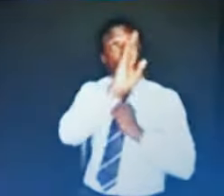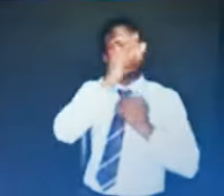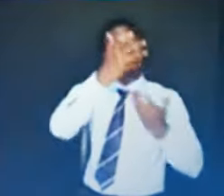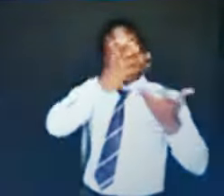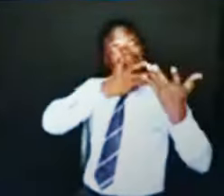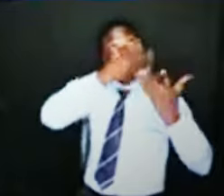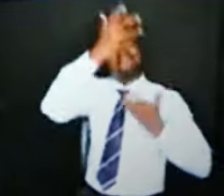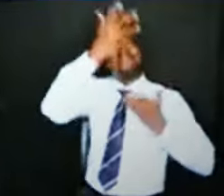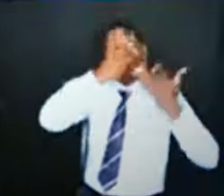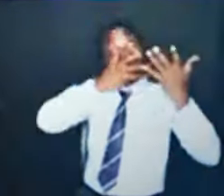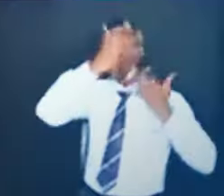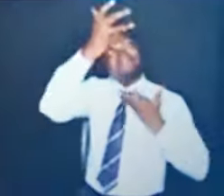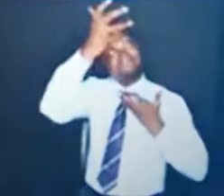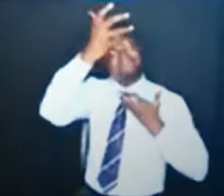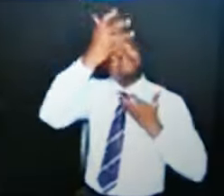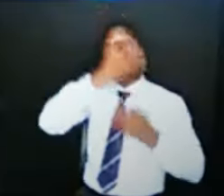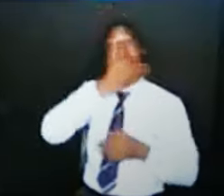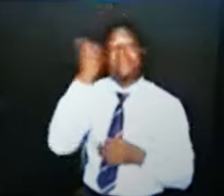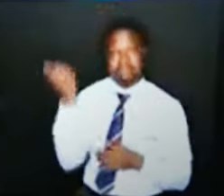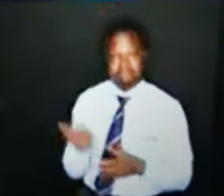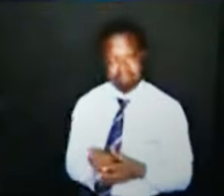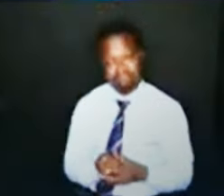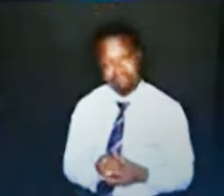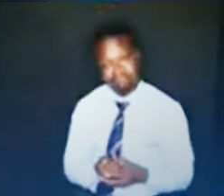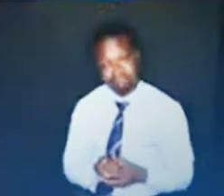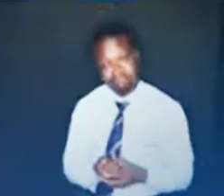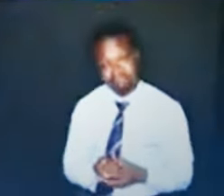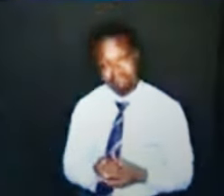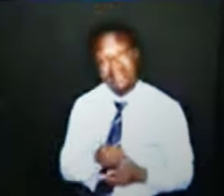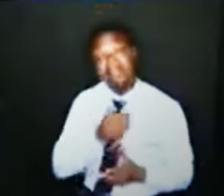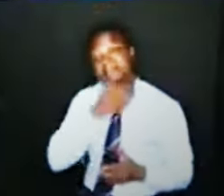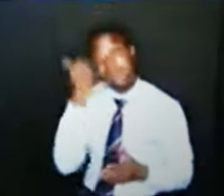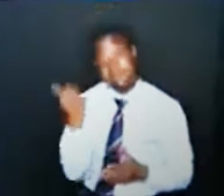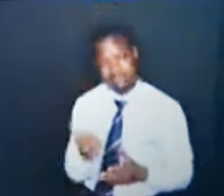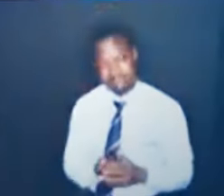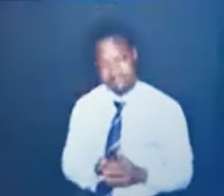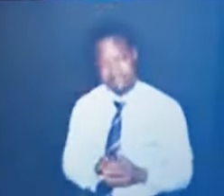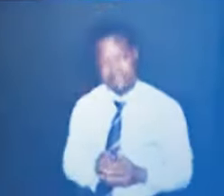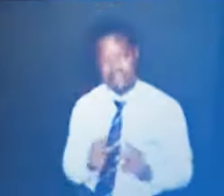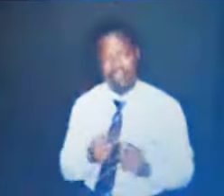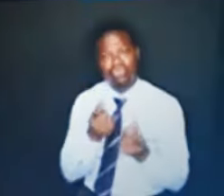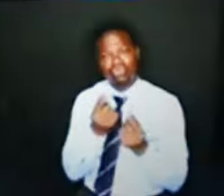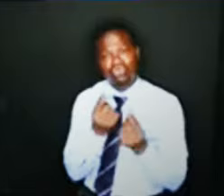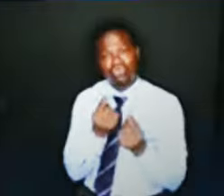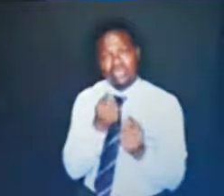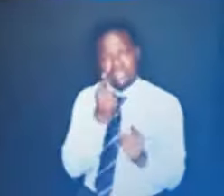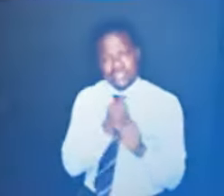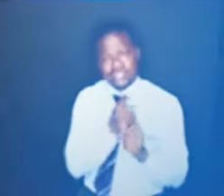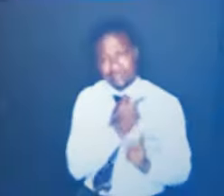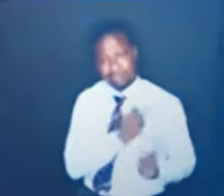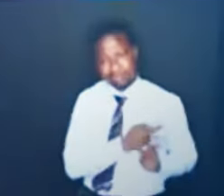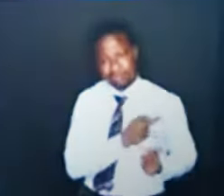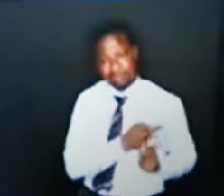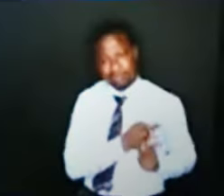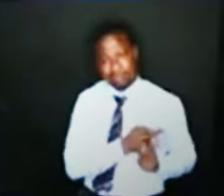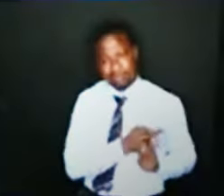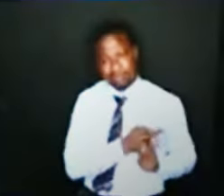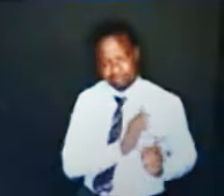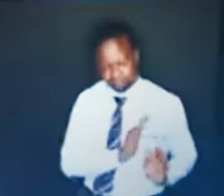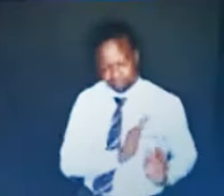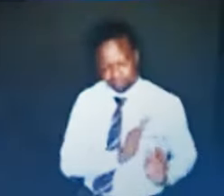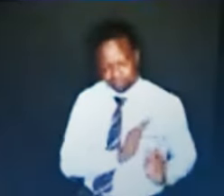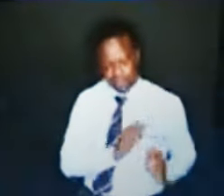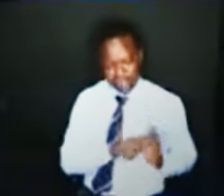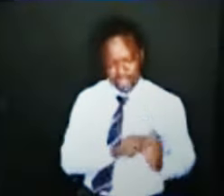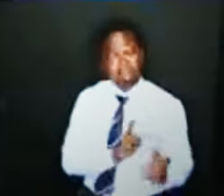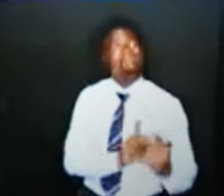kire urade nko a will be better to de bia na ye so you keep it enti na odi ehinta wo talk to God na